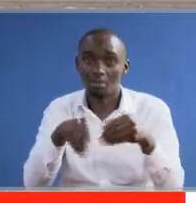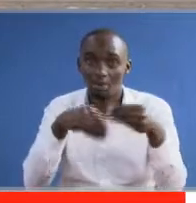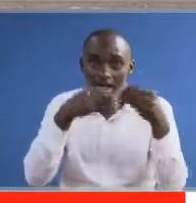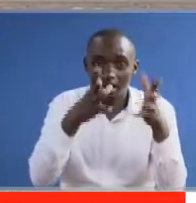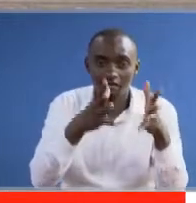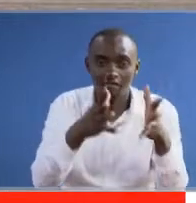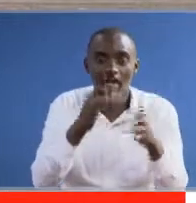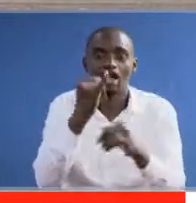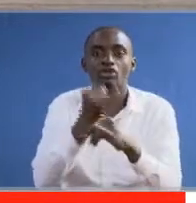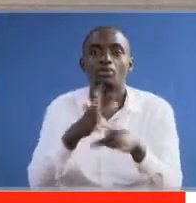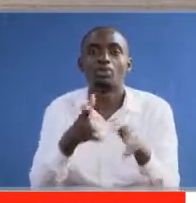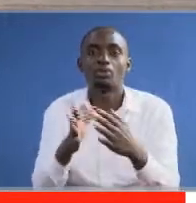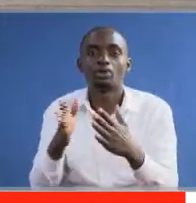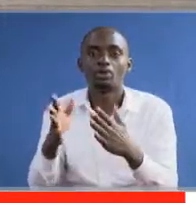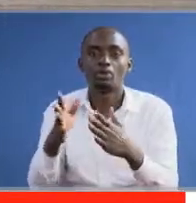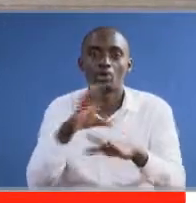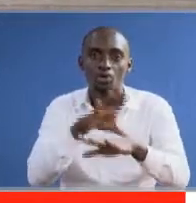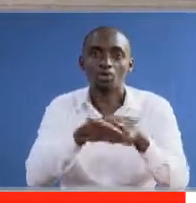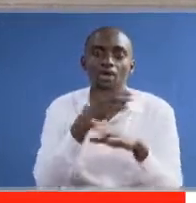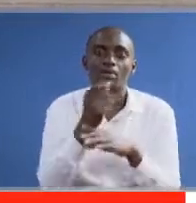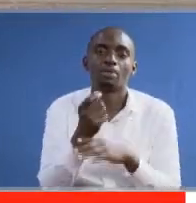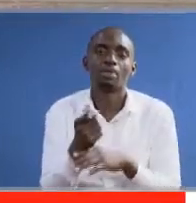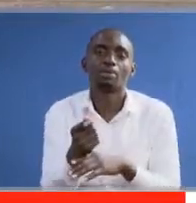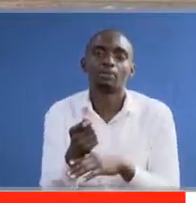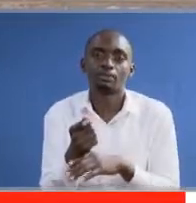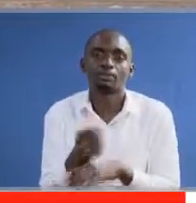opportunity through which she earns a living.